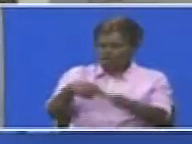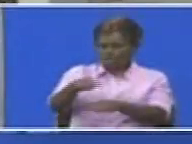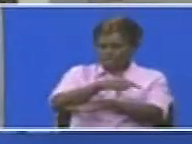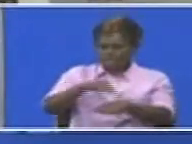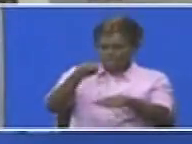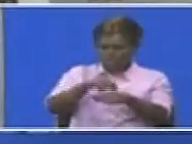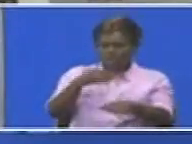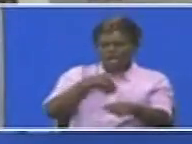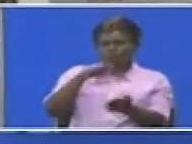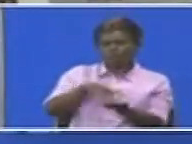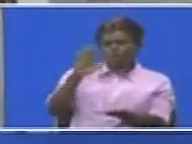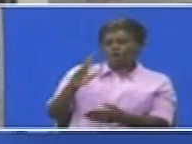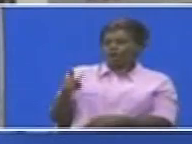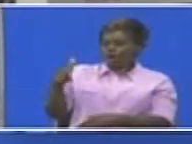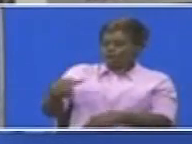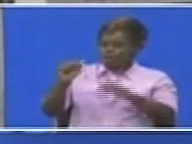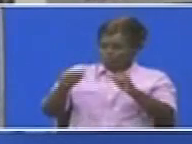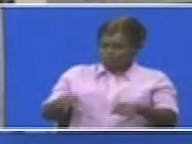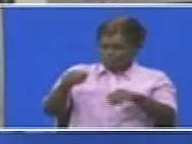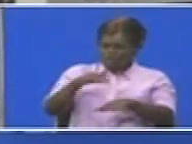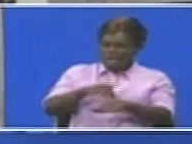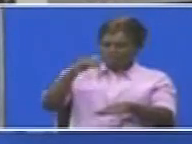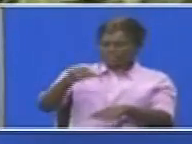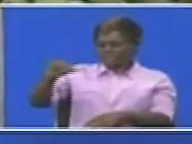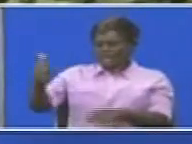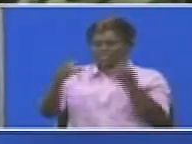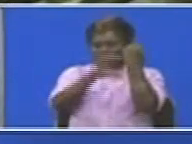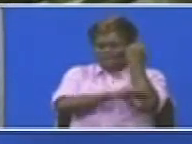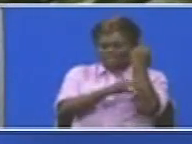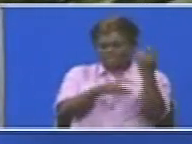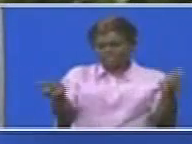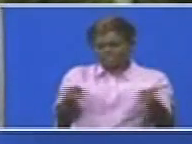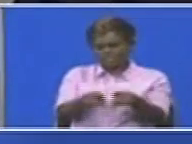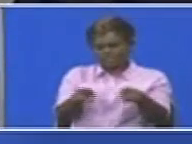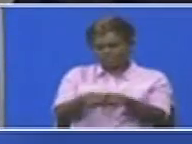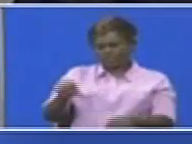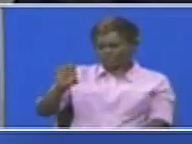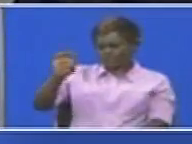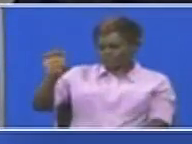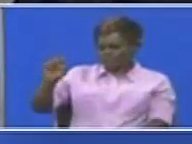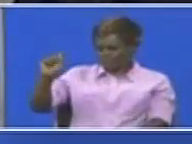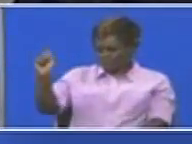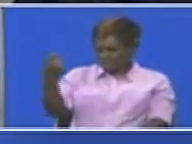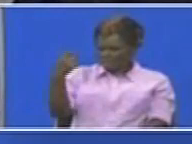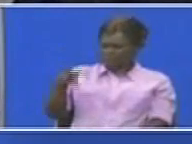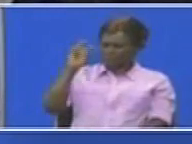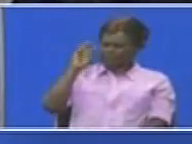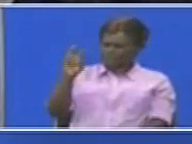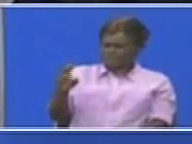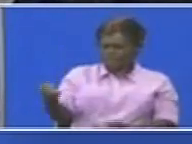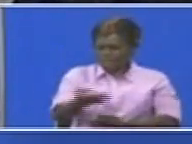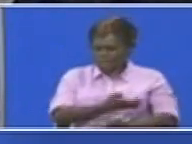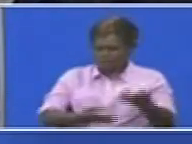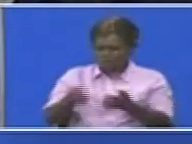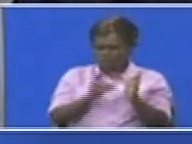an oversupply, which could hurt net importing countries like Kenya. When you look at the economic